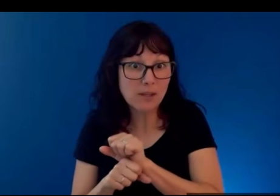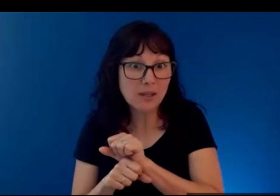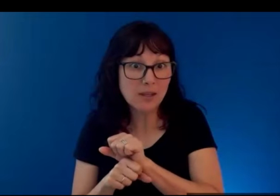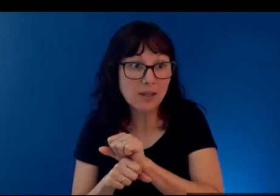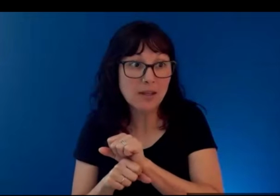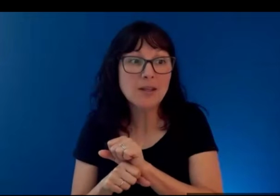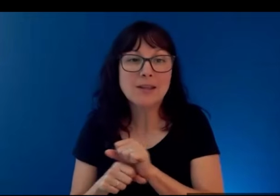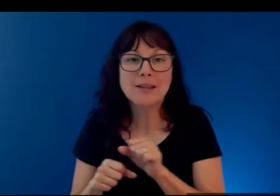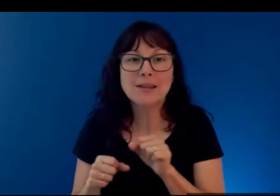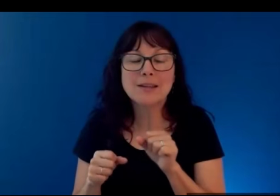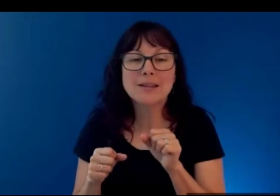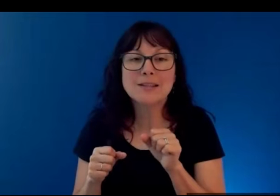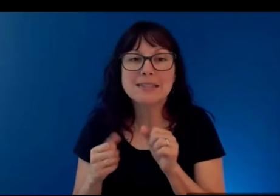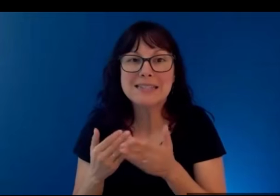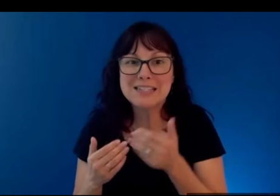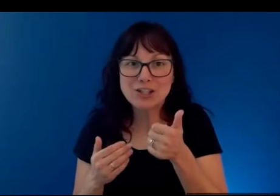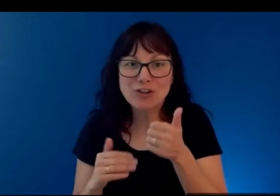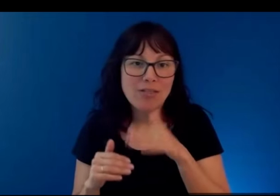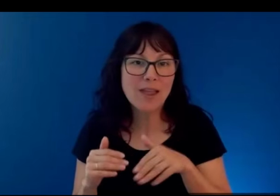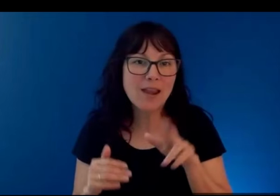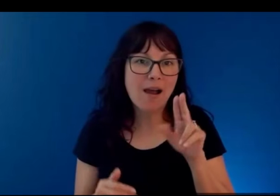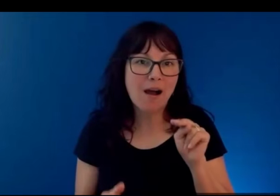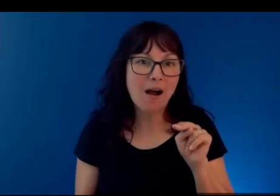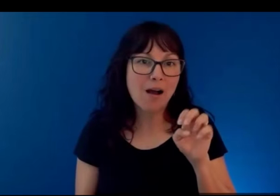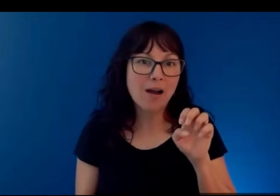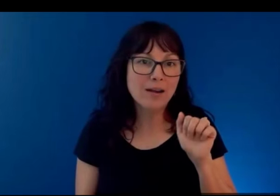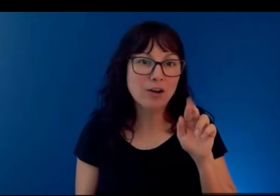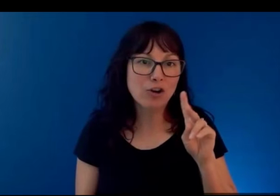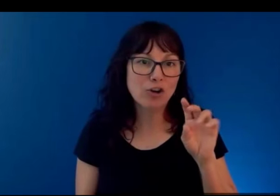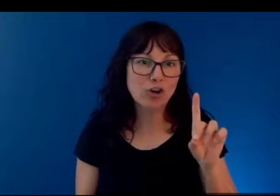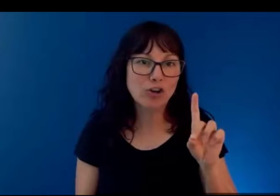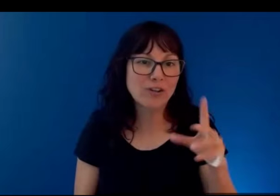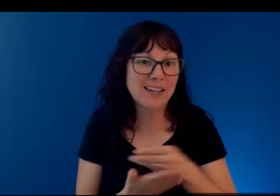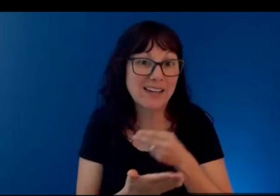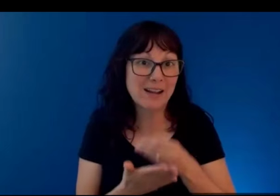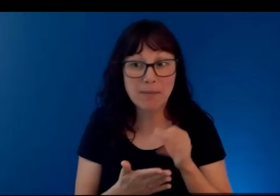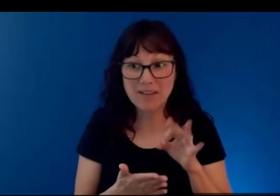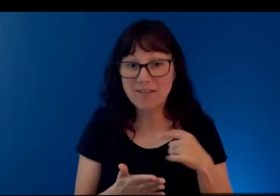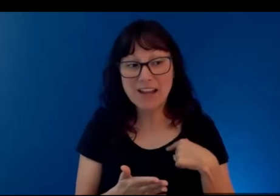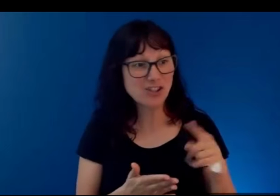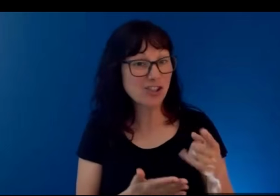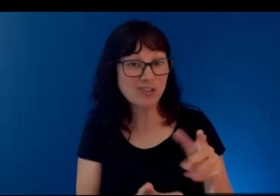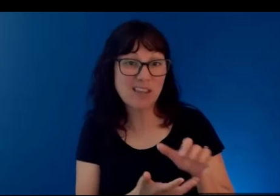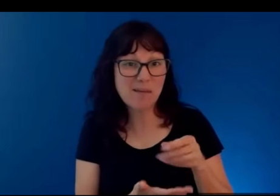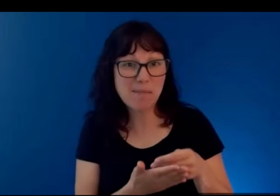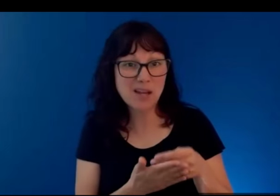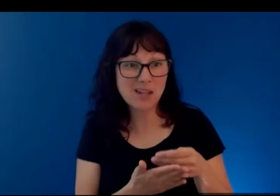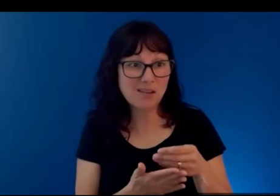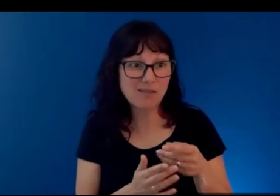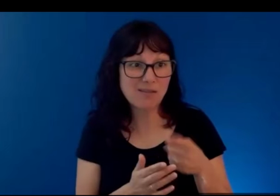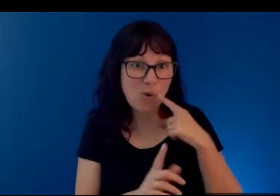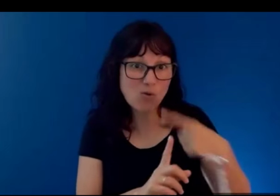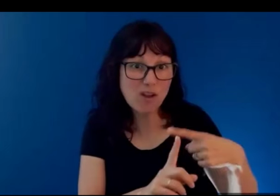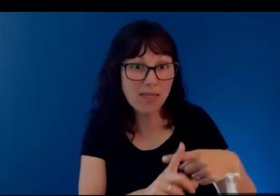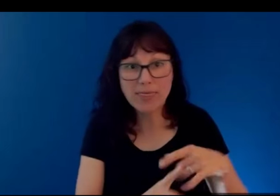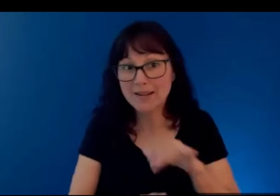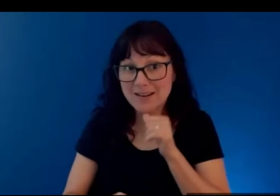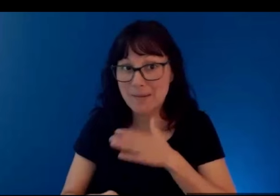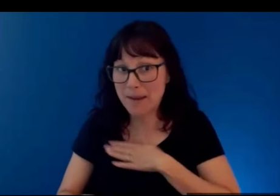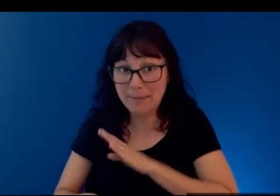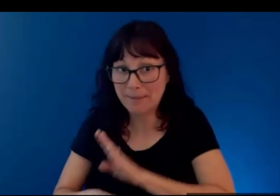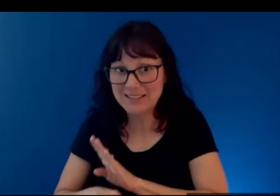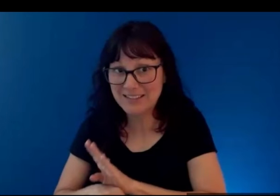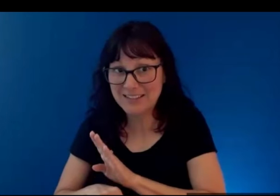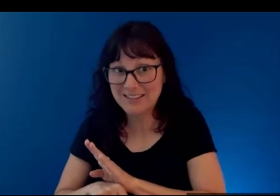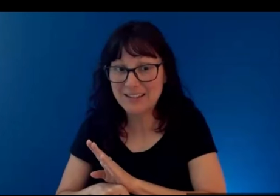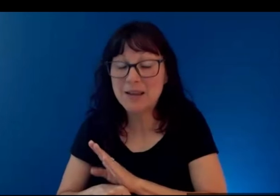unearned income. So if I'm just getting some money from rent and it's not my business, it's going to significantly reduce my